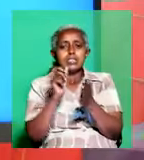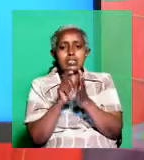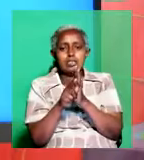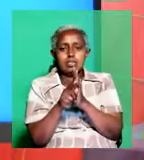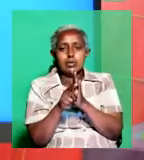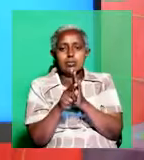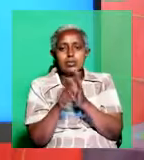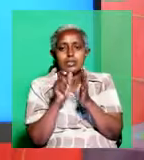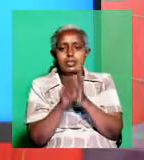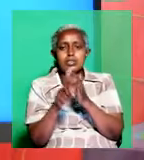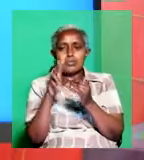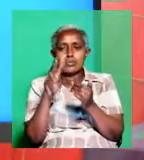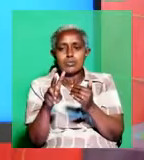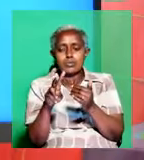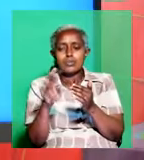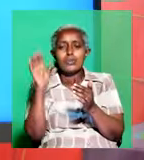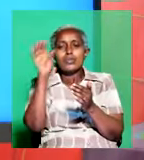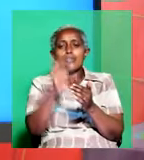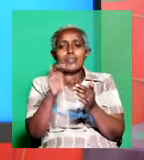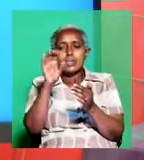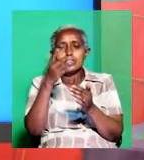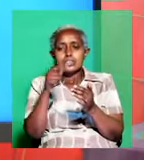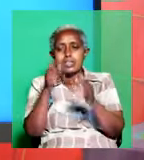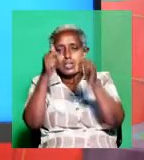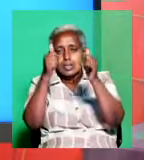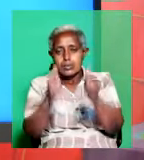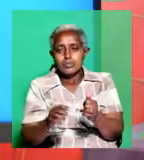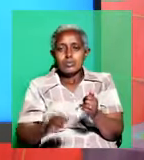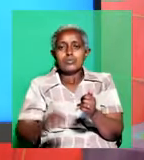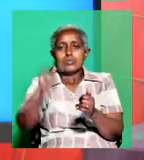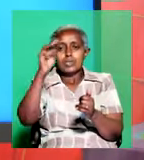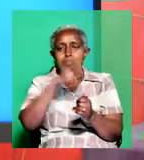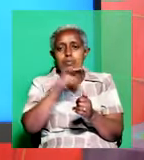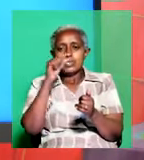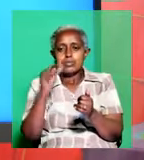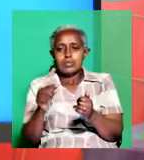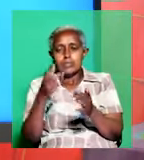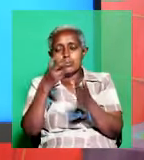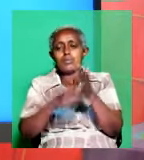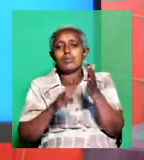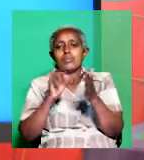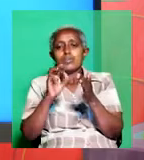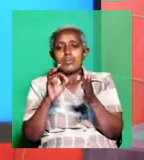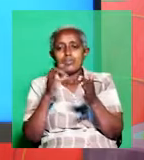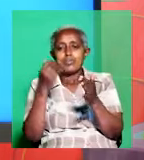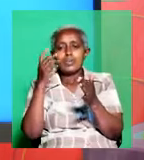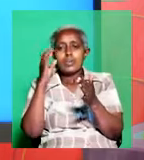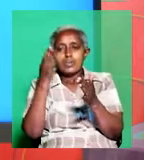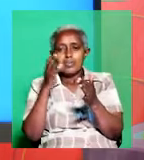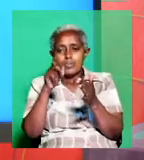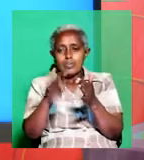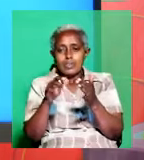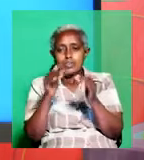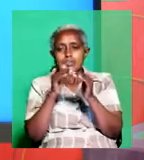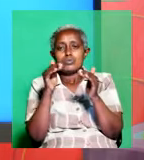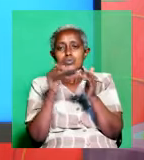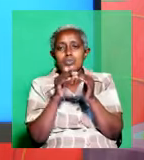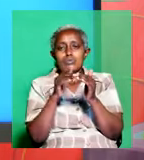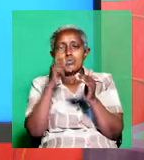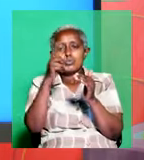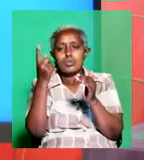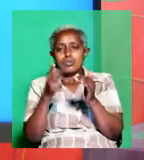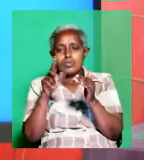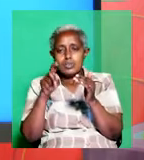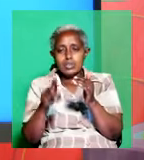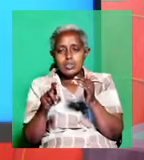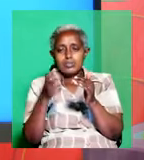example, example 2, find the absolute maximum and minimum value of f of x is equal to 1